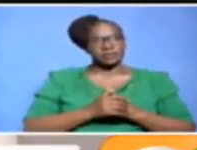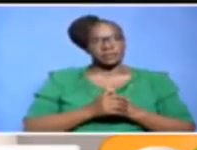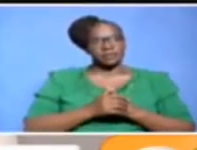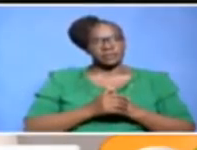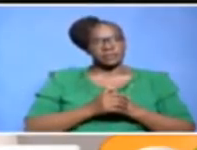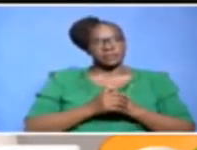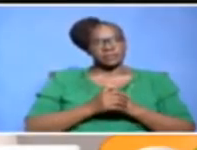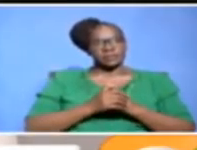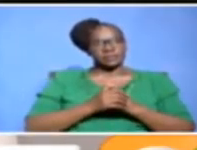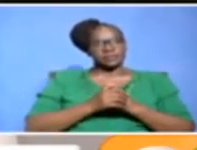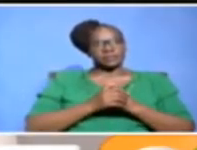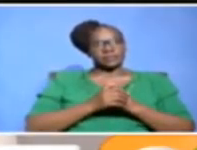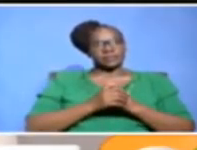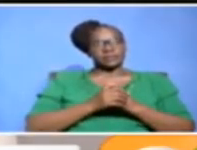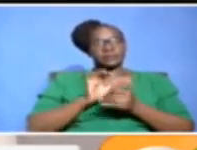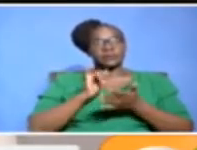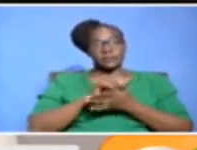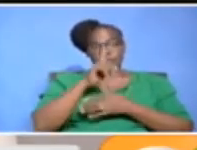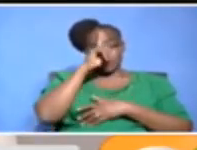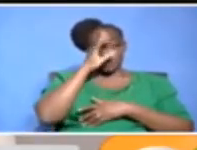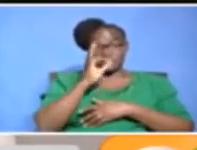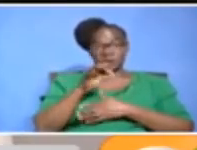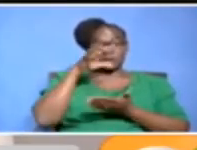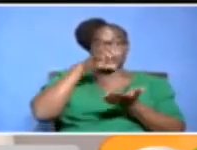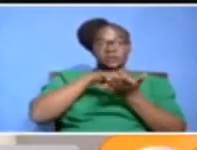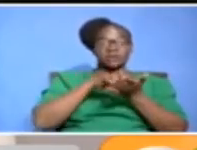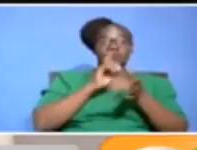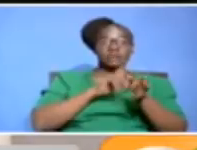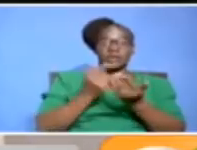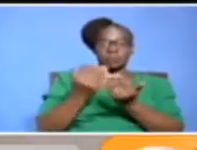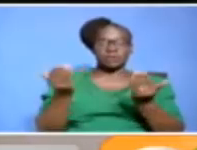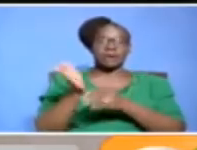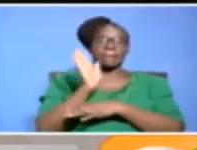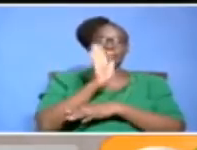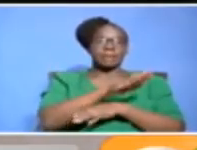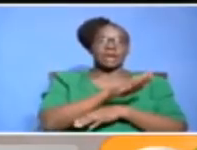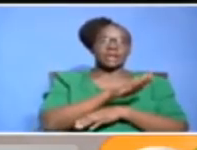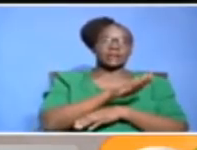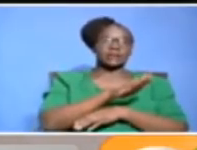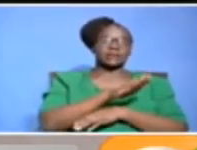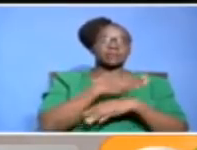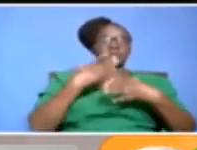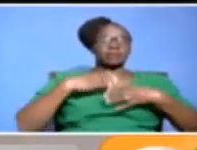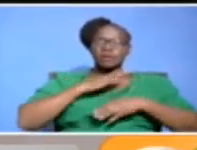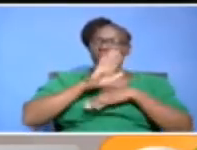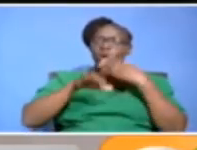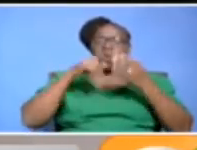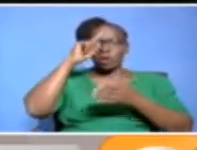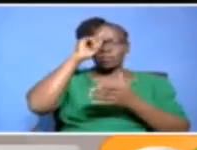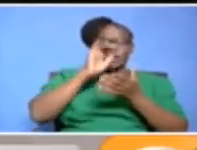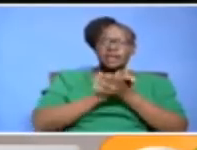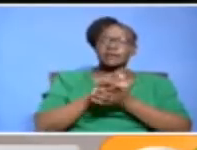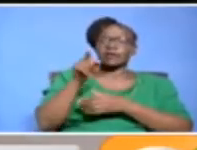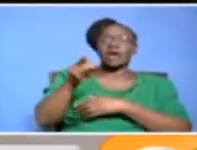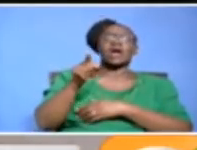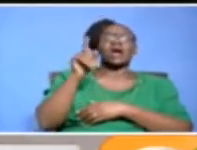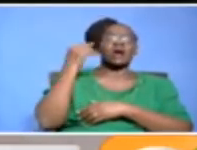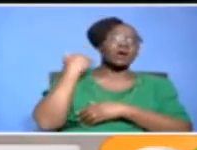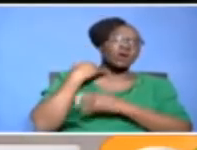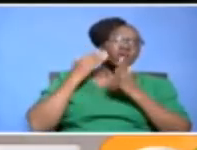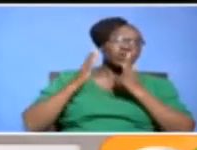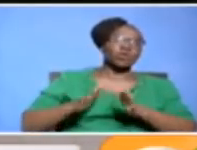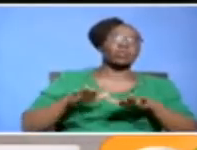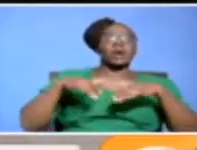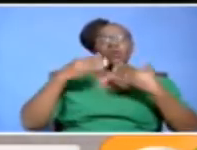He raised a very serious issue there when it comes to now the child coming back. They've been labeled an offender by the authorities. You